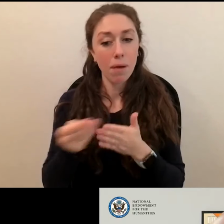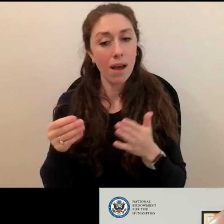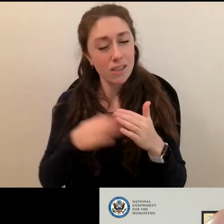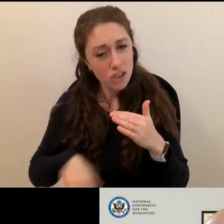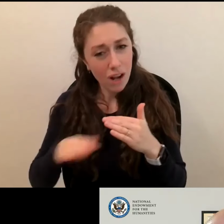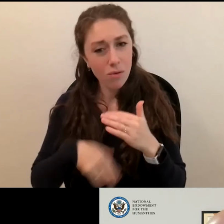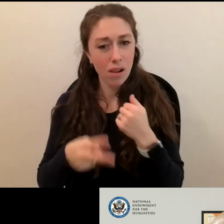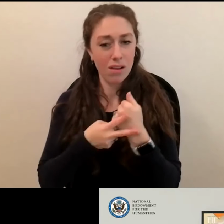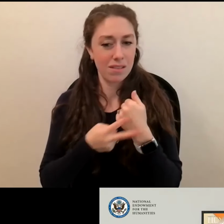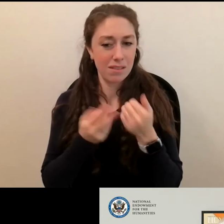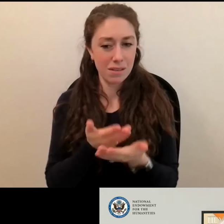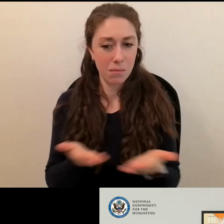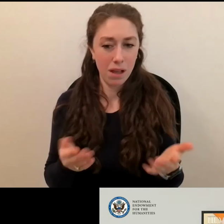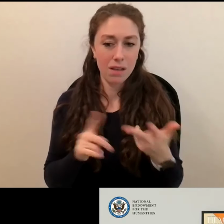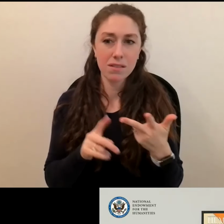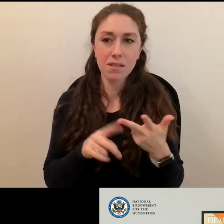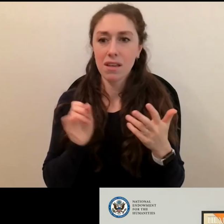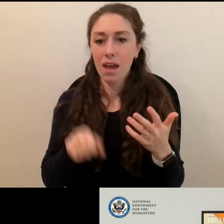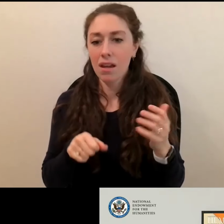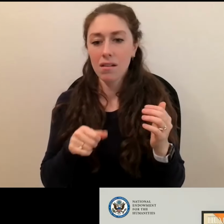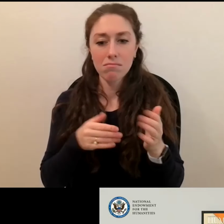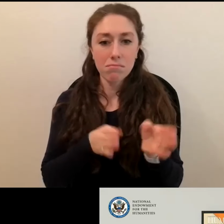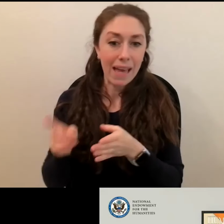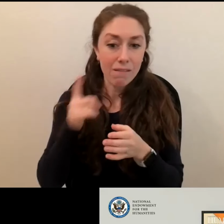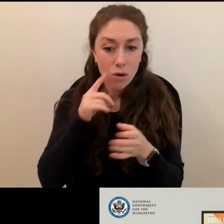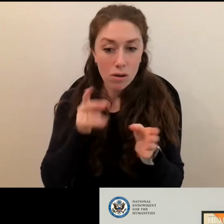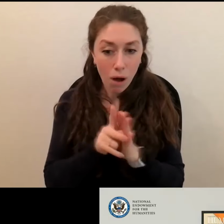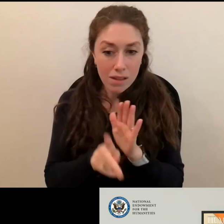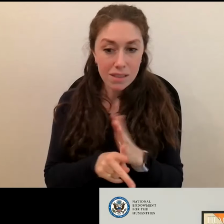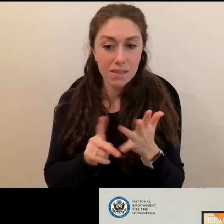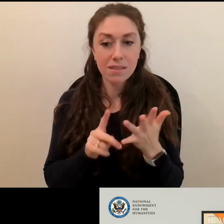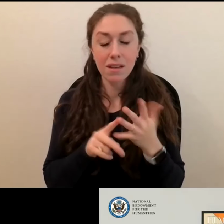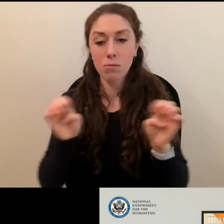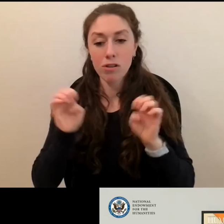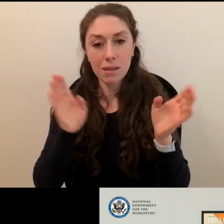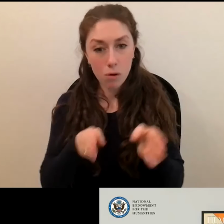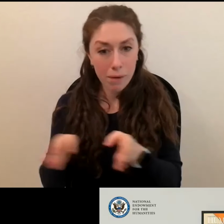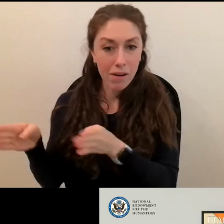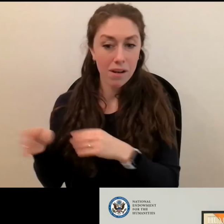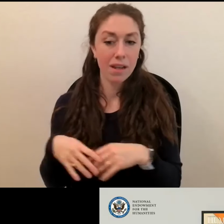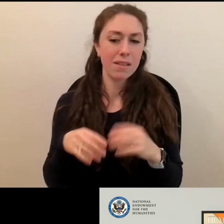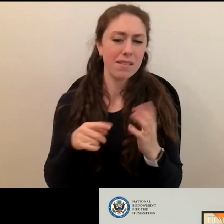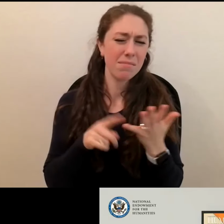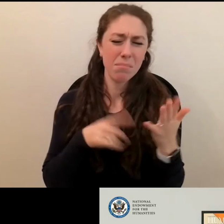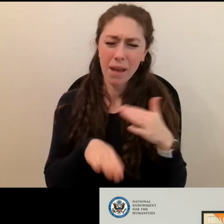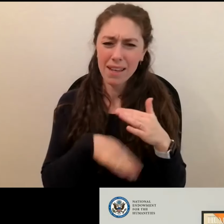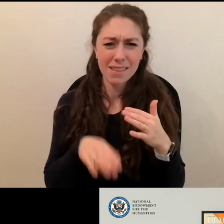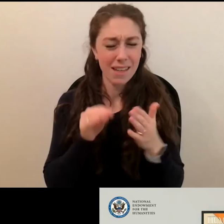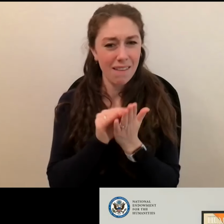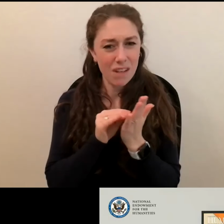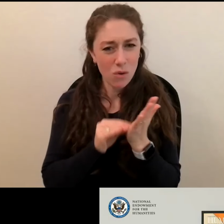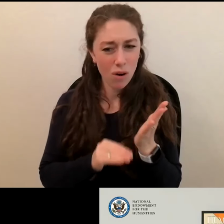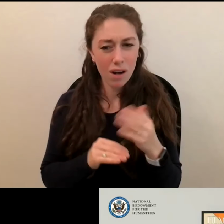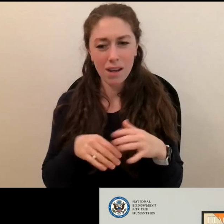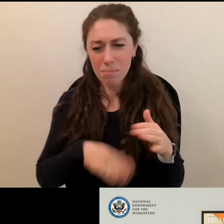You can develop plans and policies. Emergency preparedness, you know, can do some basic inventorying and basic